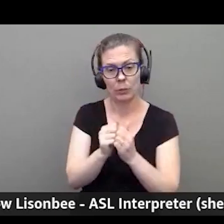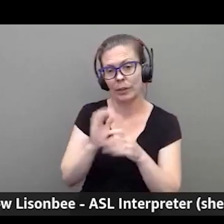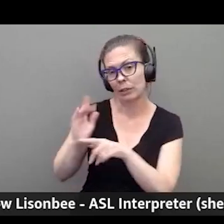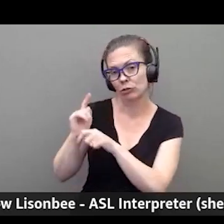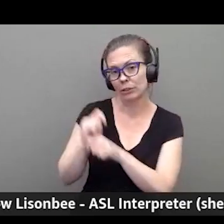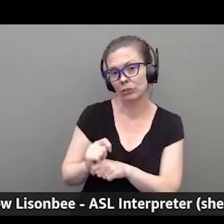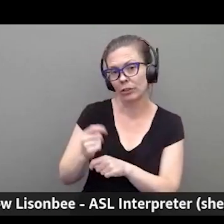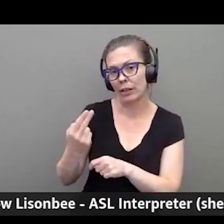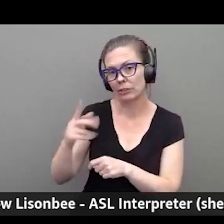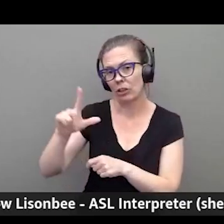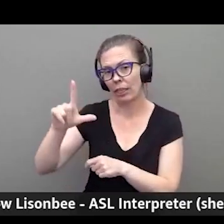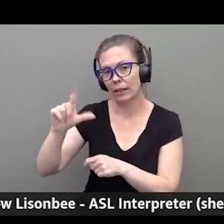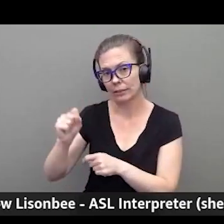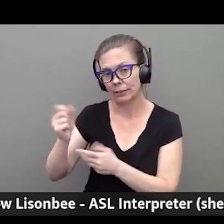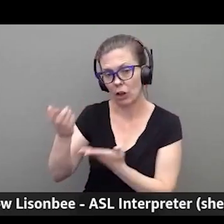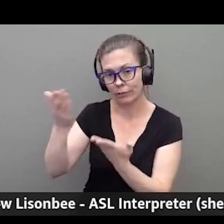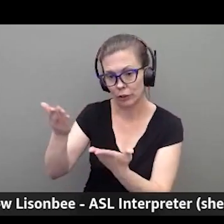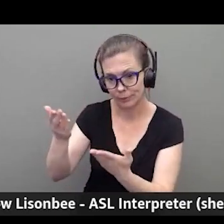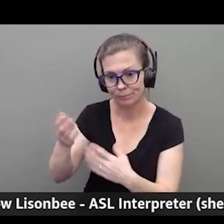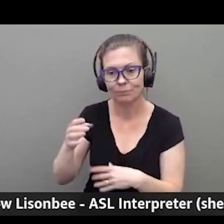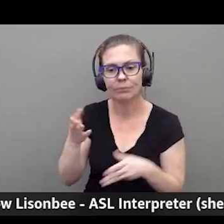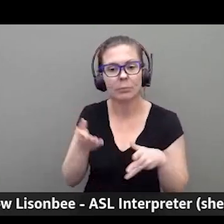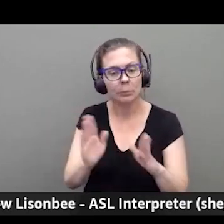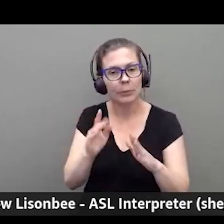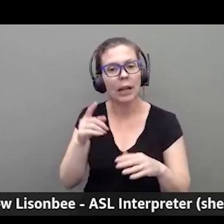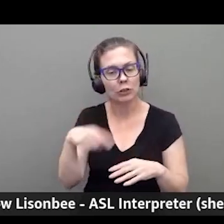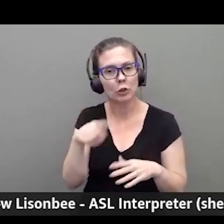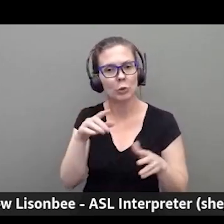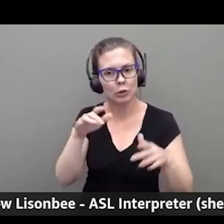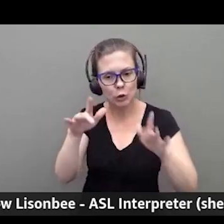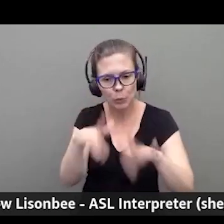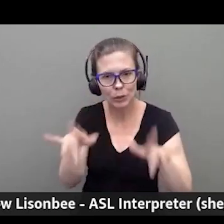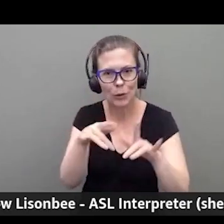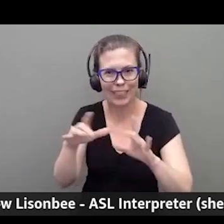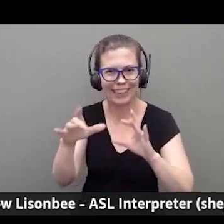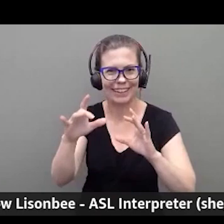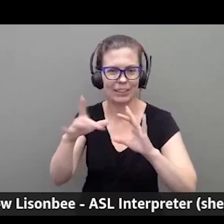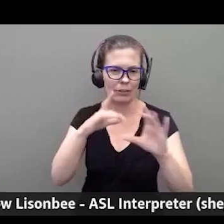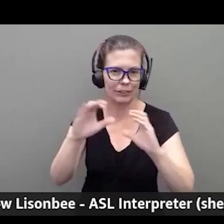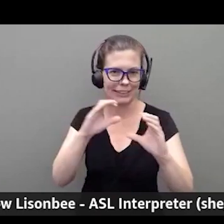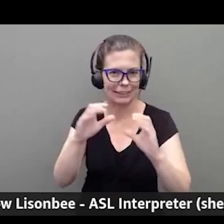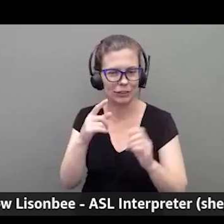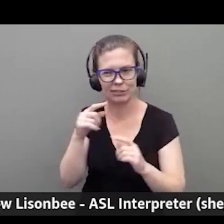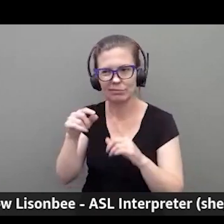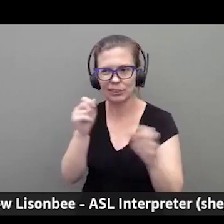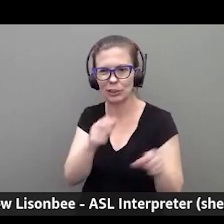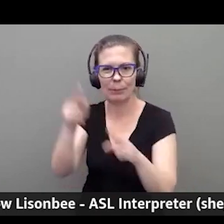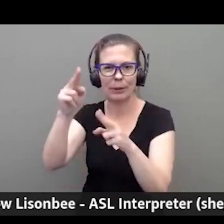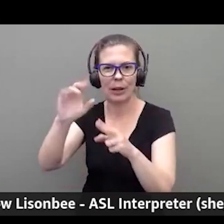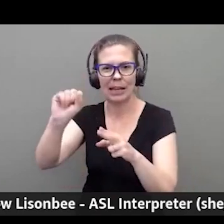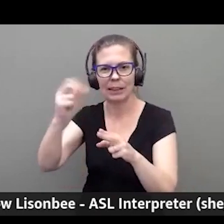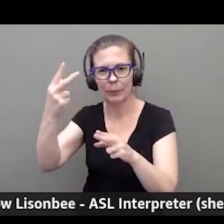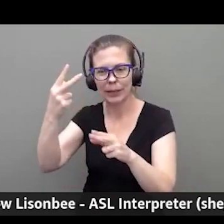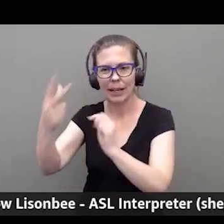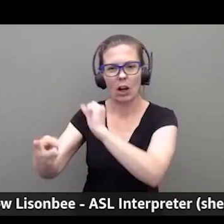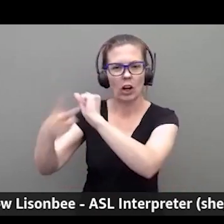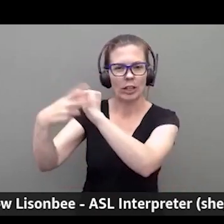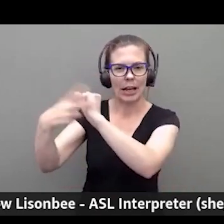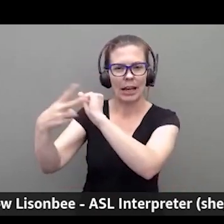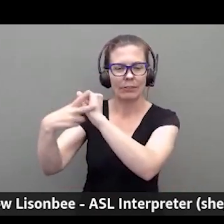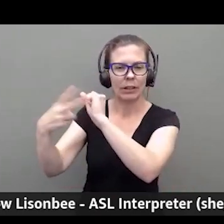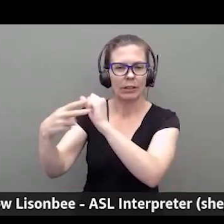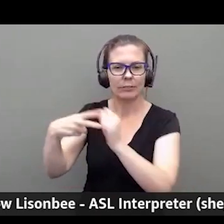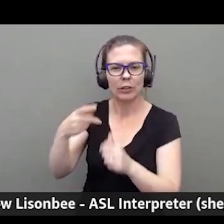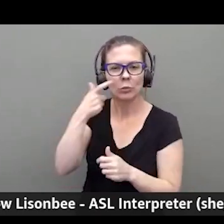traditional HLS offering. And that allows you to do things like record that conversation to S3 and archive it for video on-demand